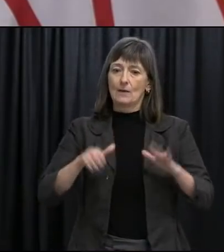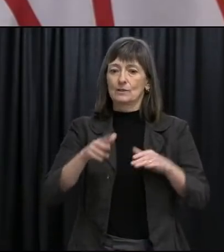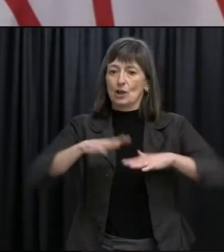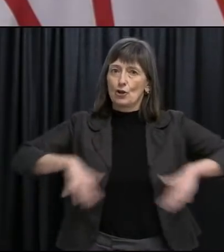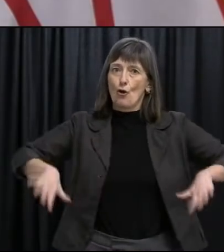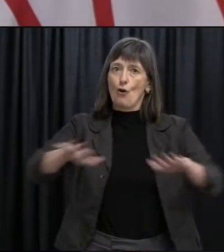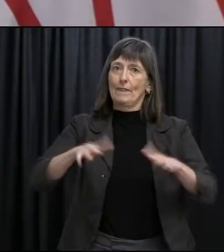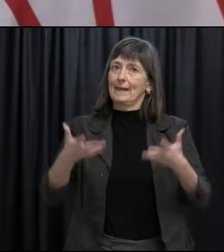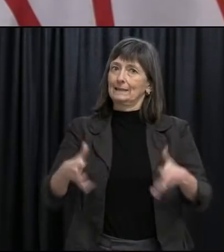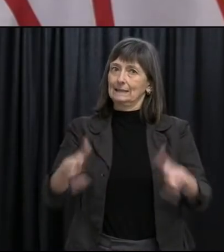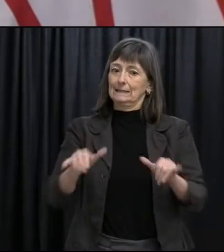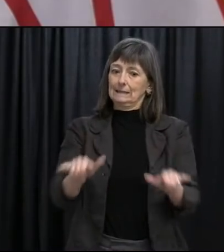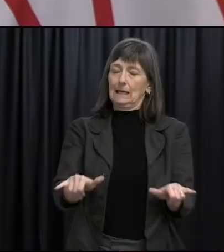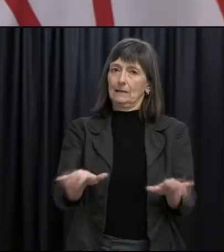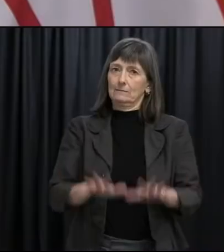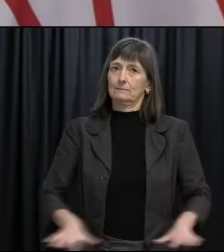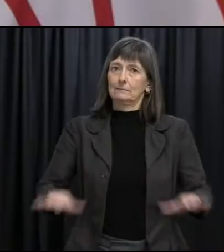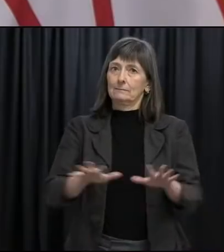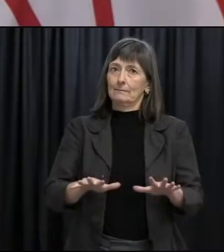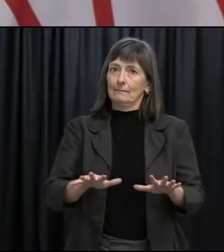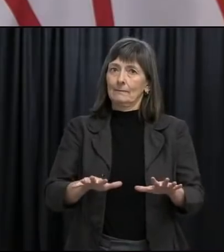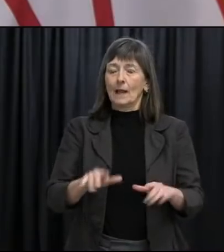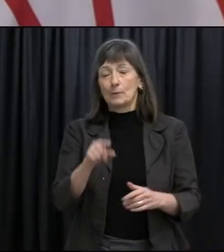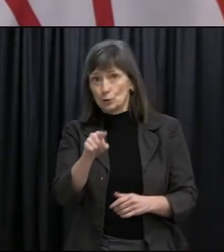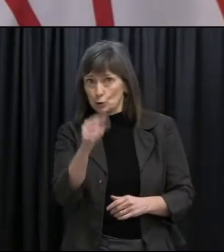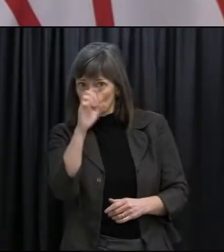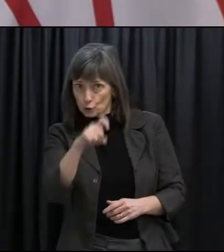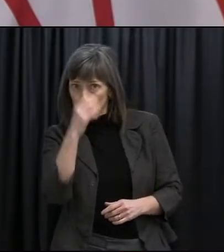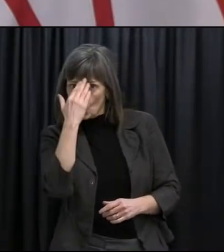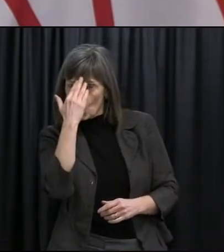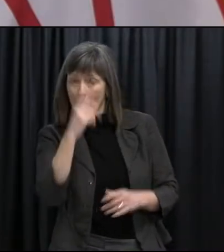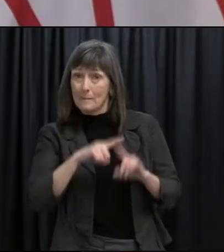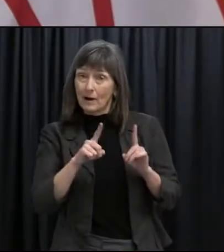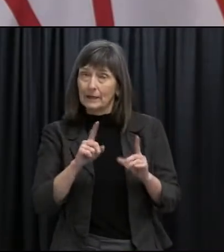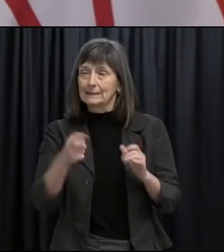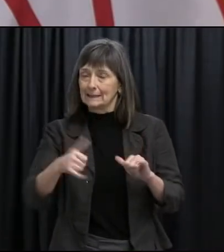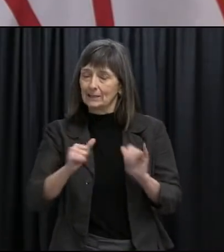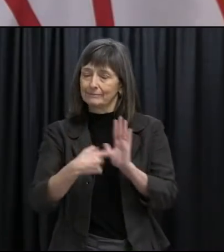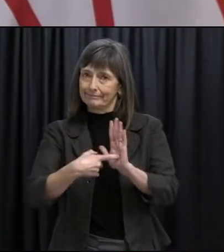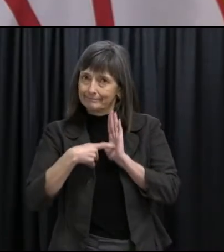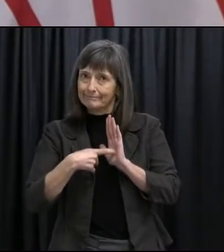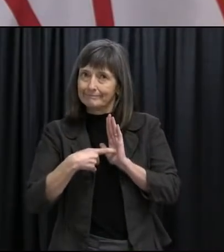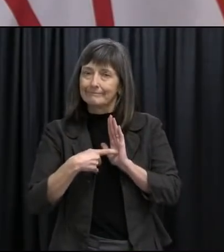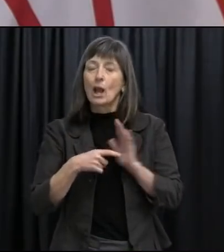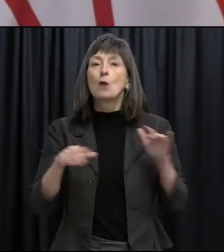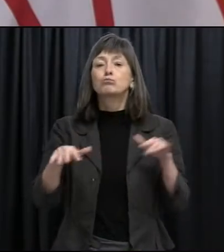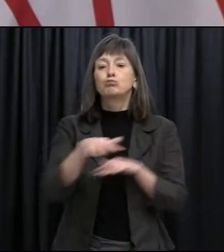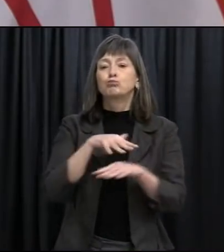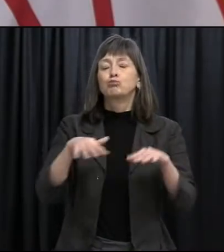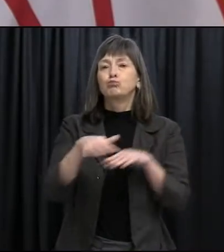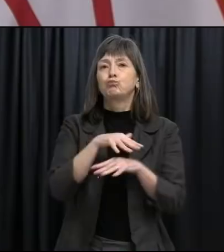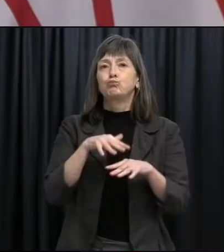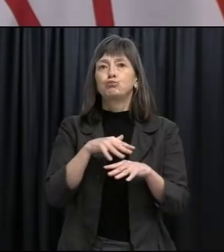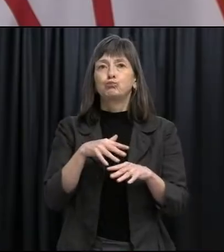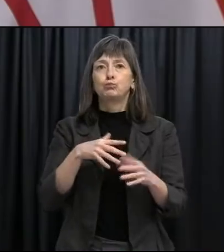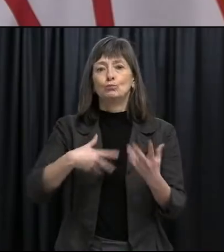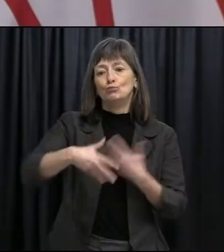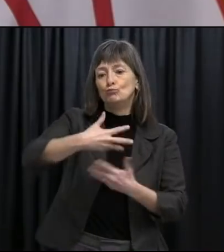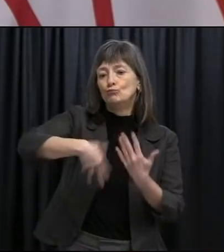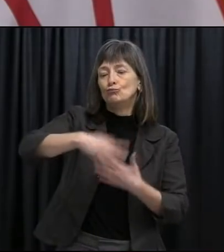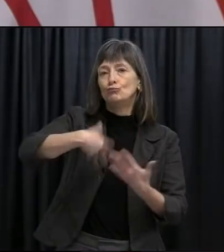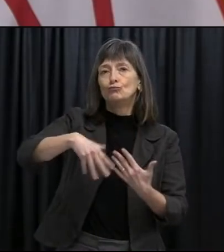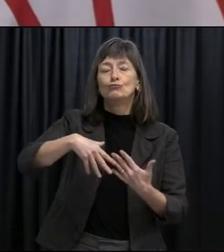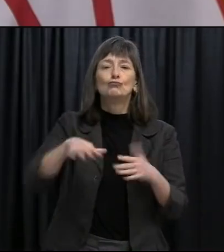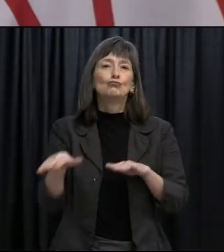to everyone by now, I do feel the need to repeat that informal social gatherings should not take place, either outdoors or